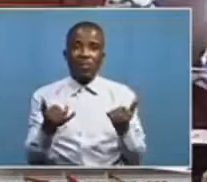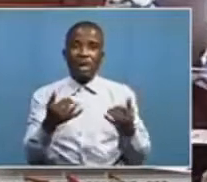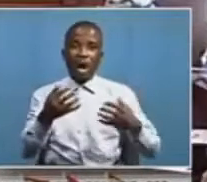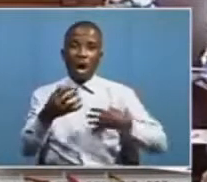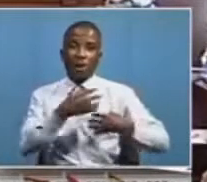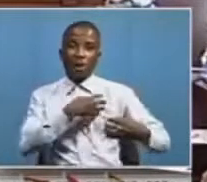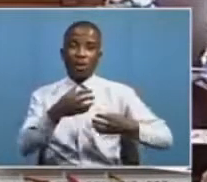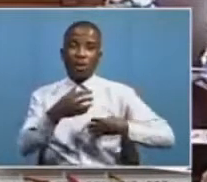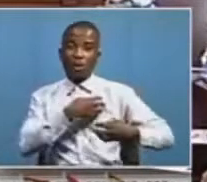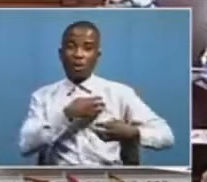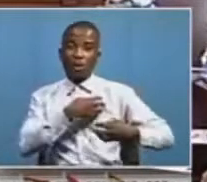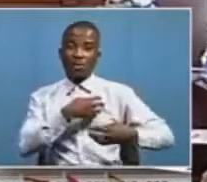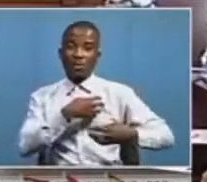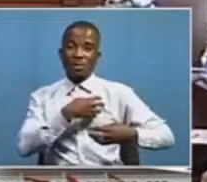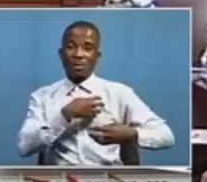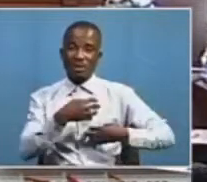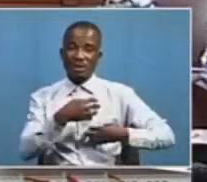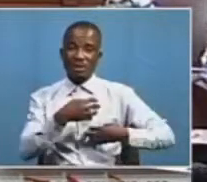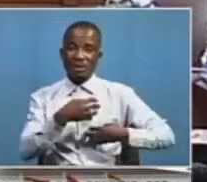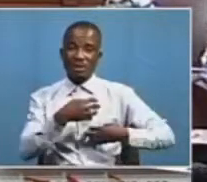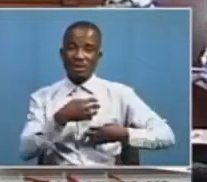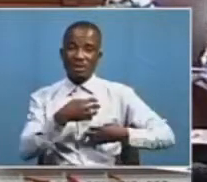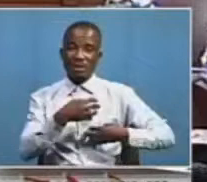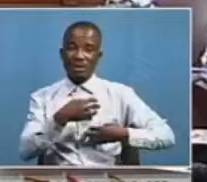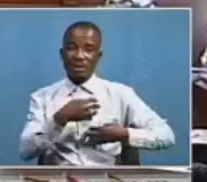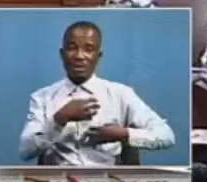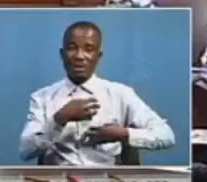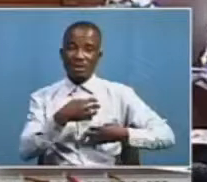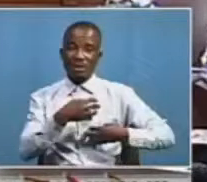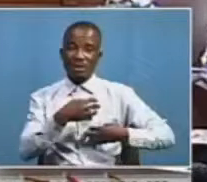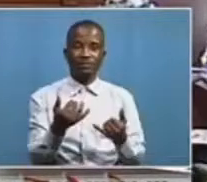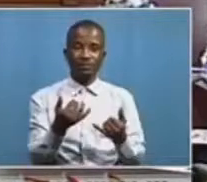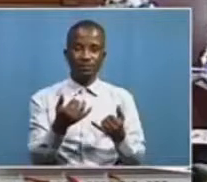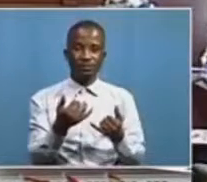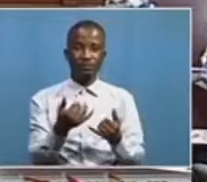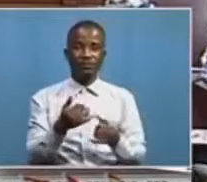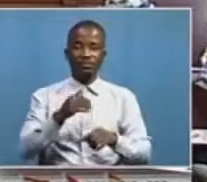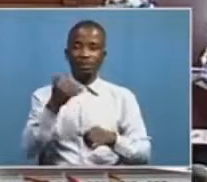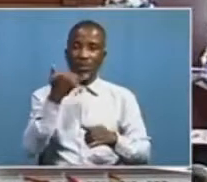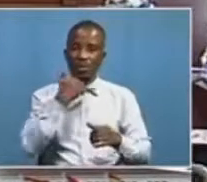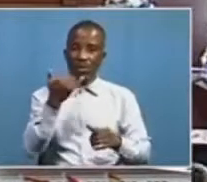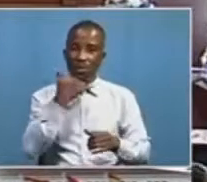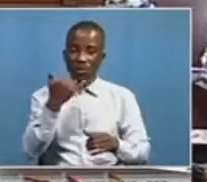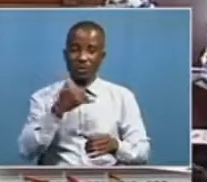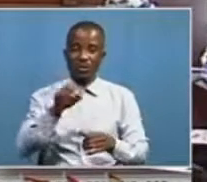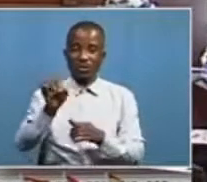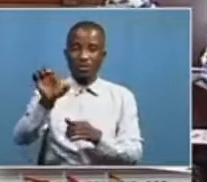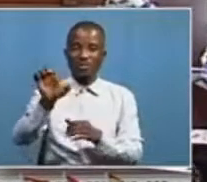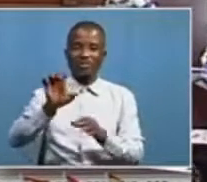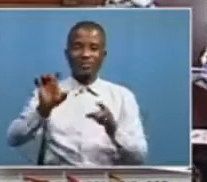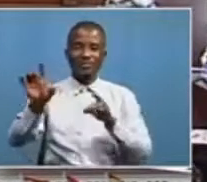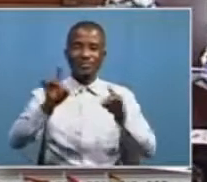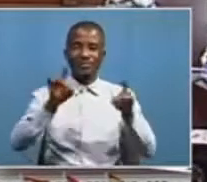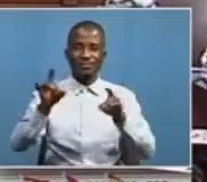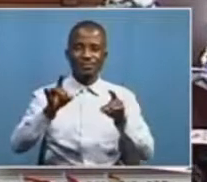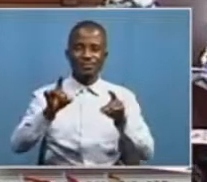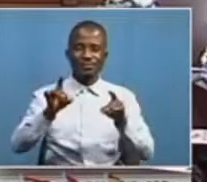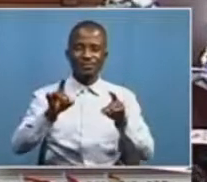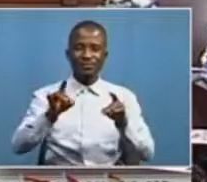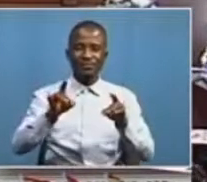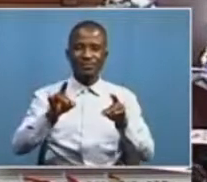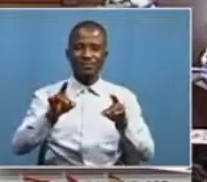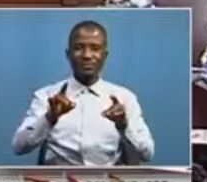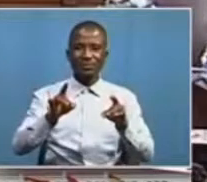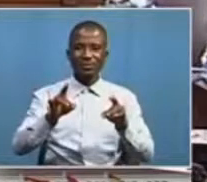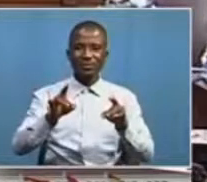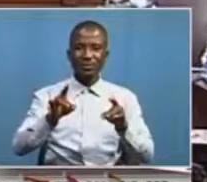the petitioner relating to Exhibit A is about the error committed by the chairperson of the first respondent. The